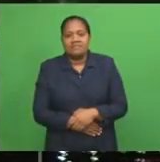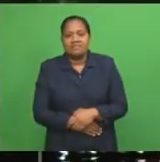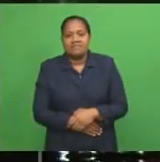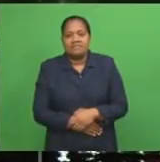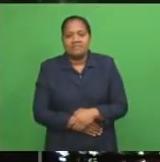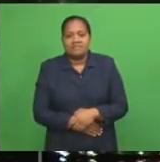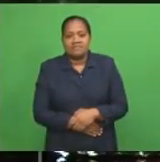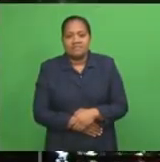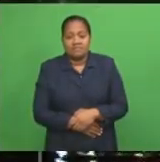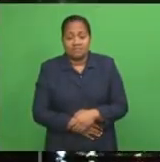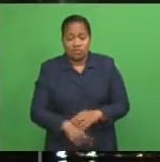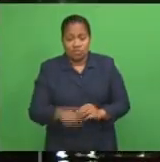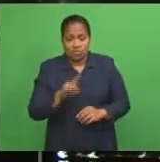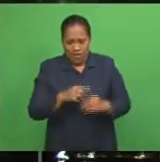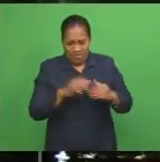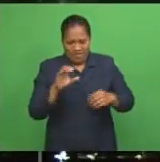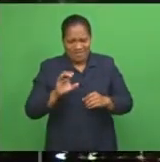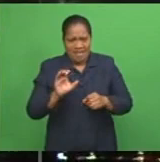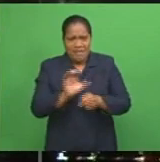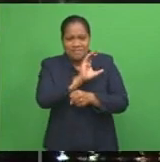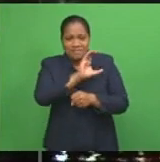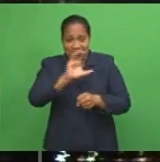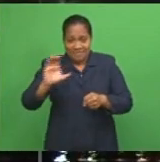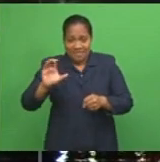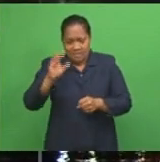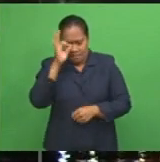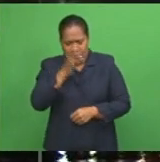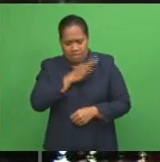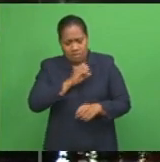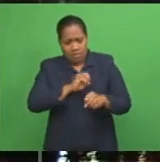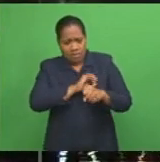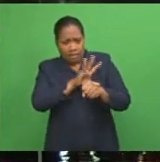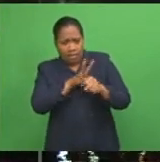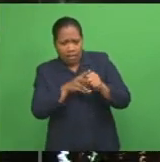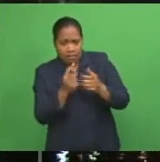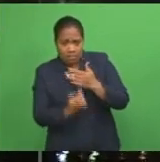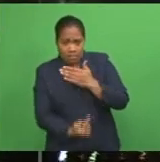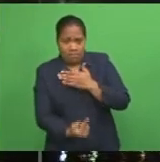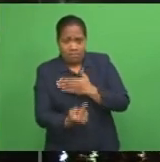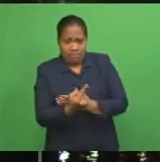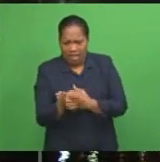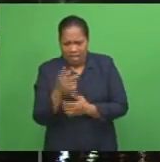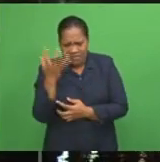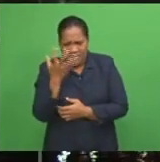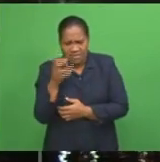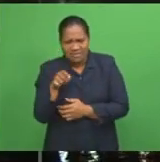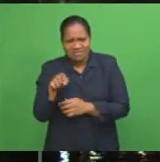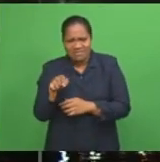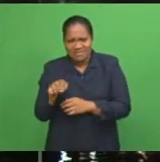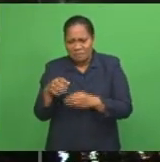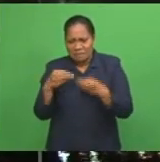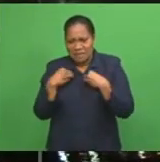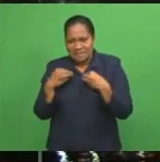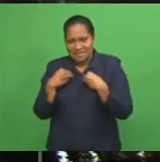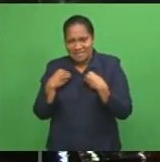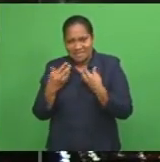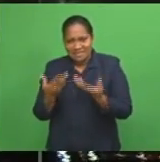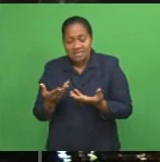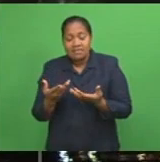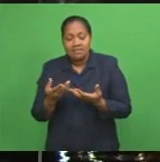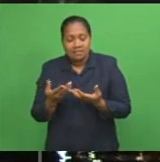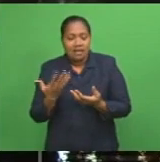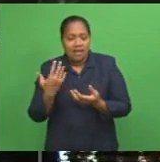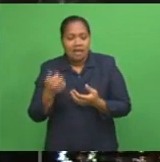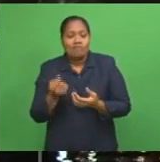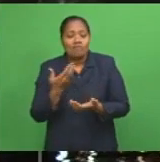One of the leading courier companies believes while the COVID-19 pandemic has threatened the traditional way of doing business, there is a surge in